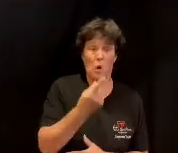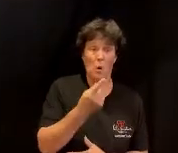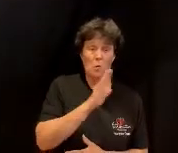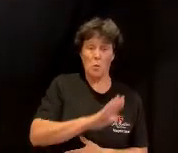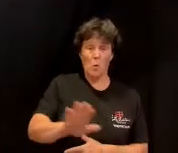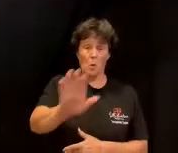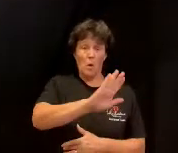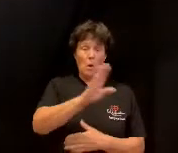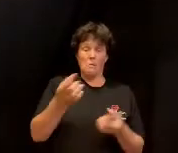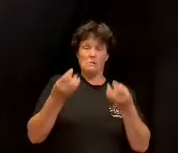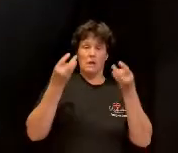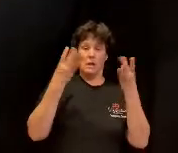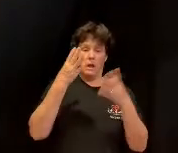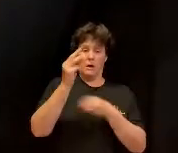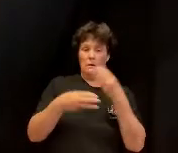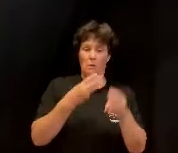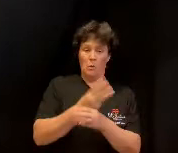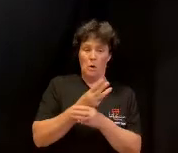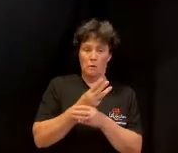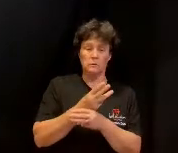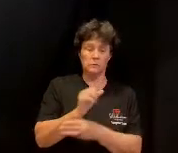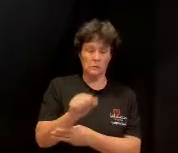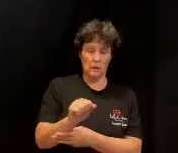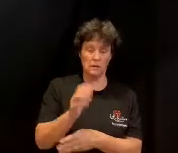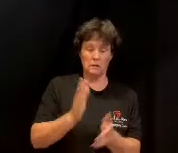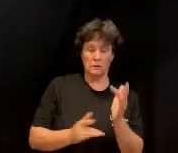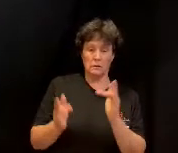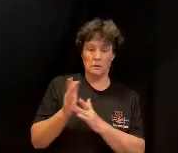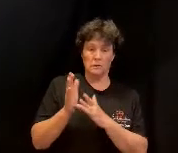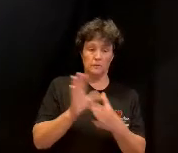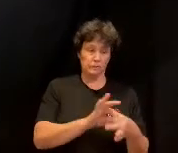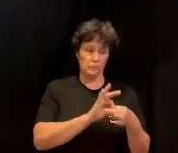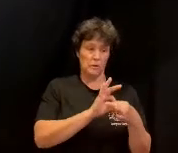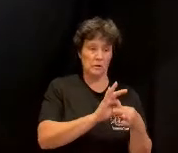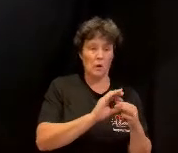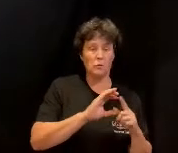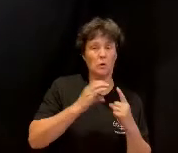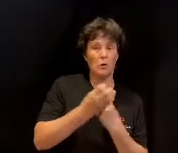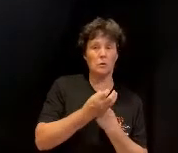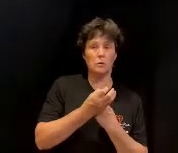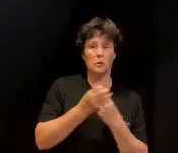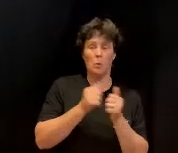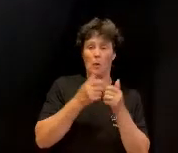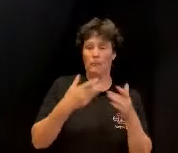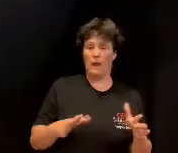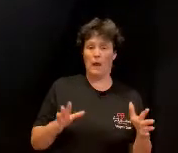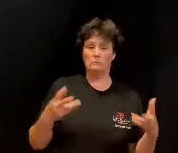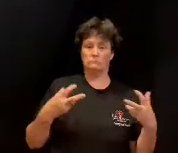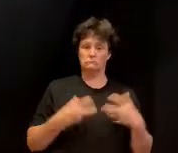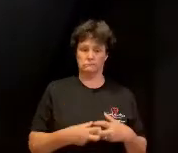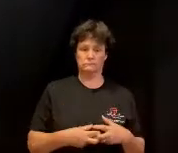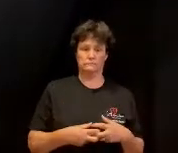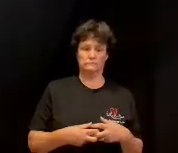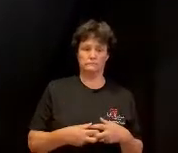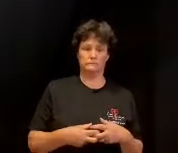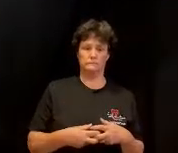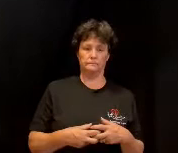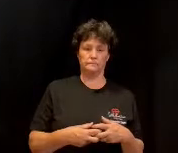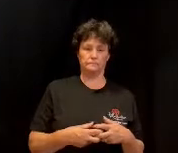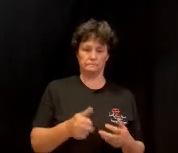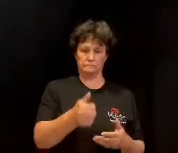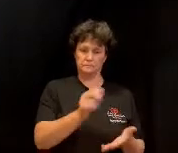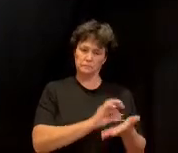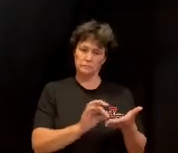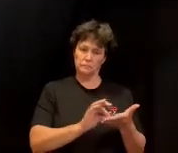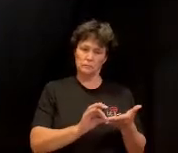the world," right? So Jesus engaged the culture without compromising. Write this down. We